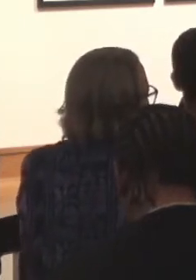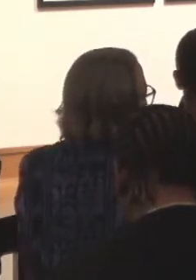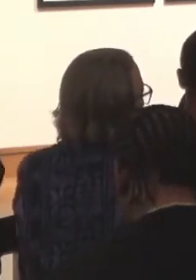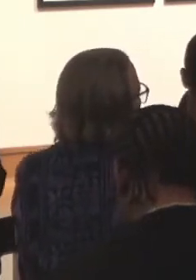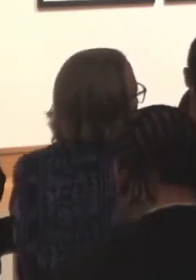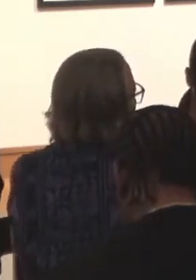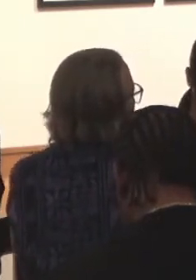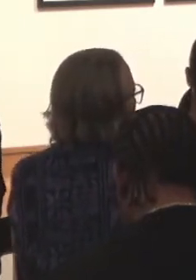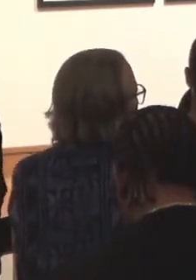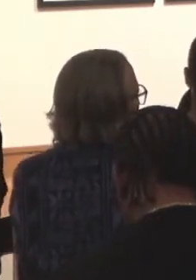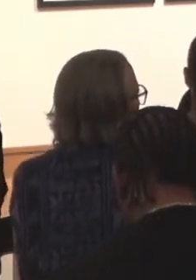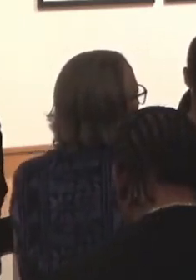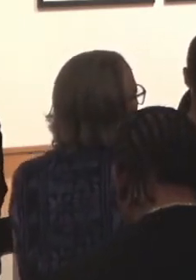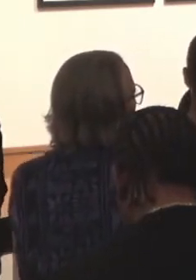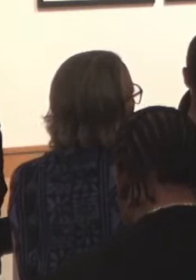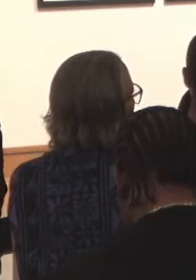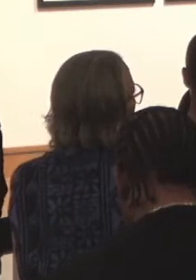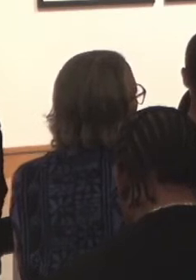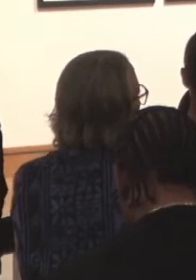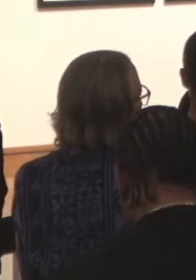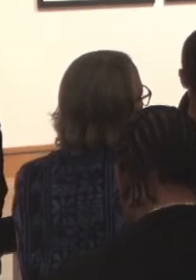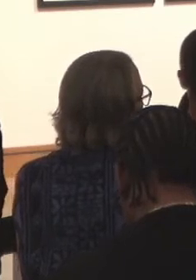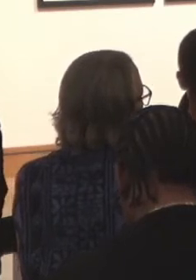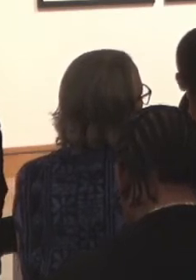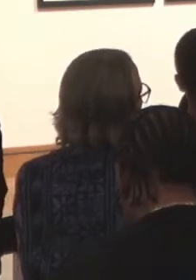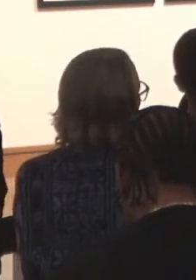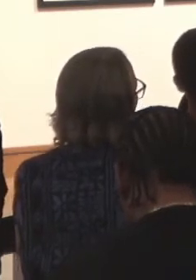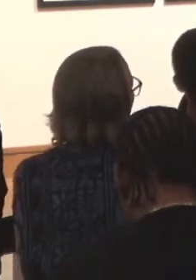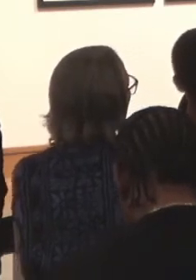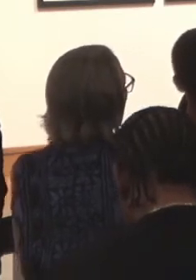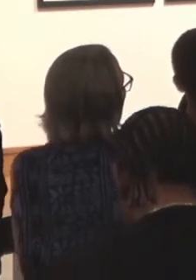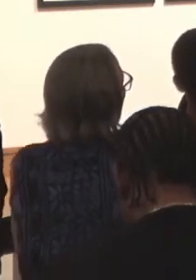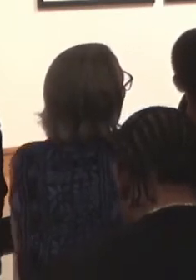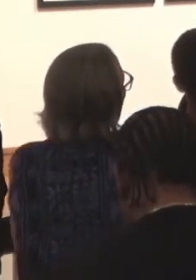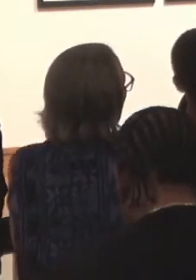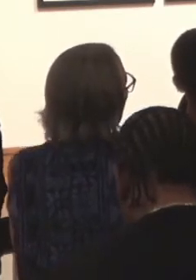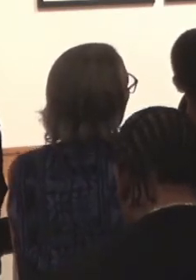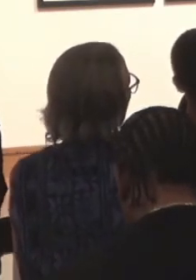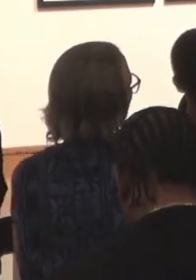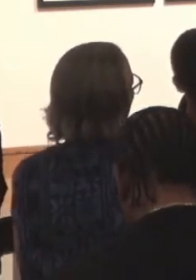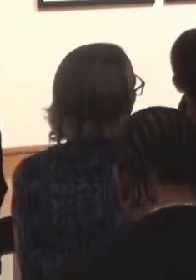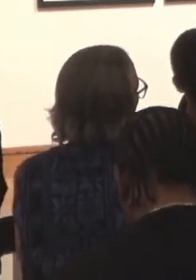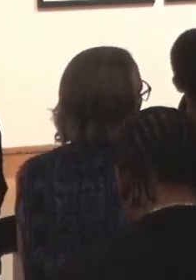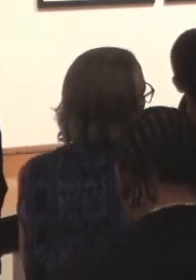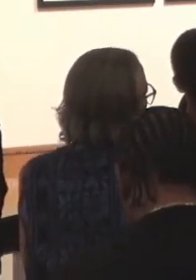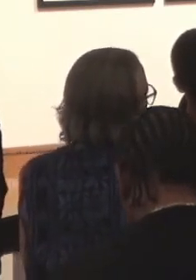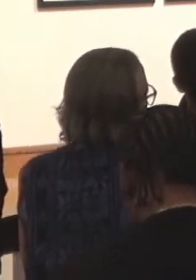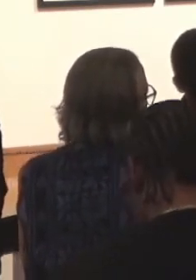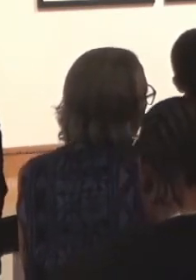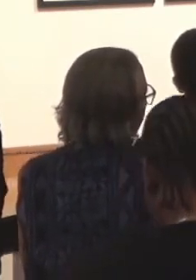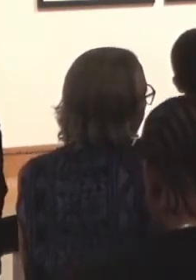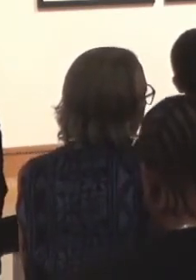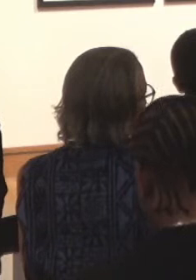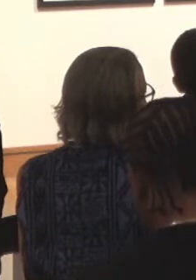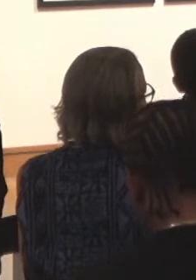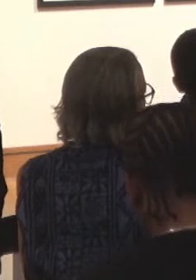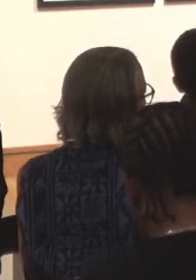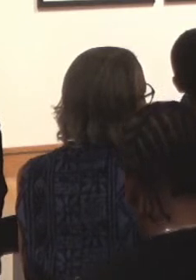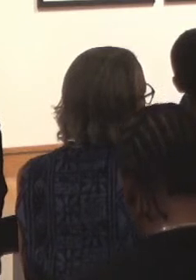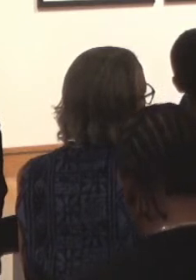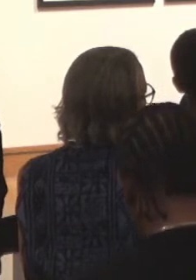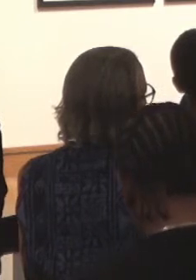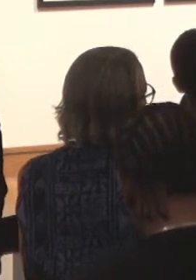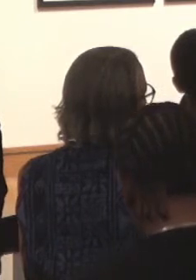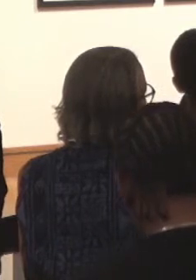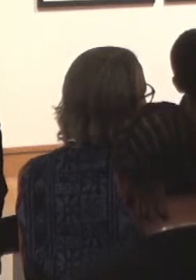this. I'm thinking of Daniela Fraser right now, because she was a bystander